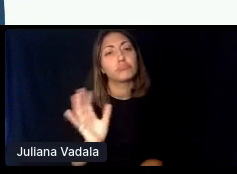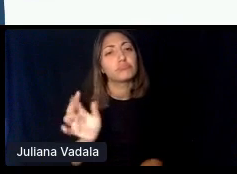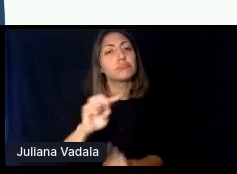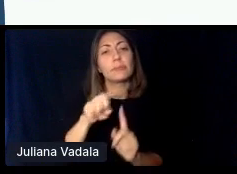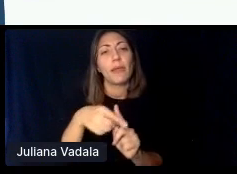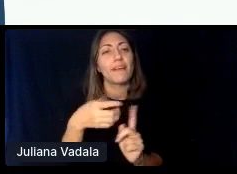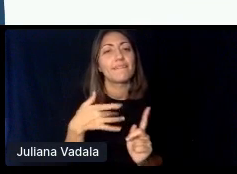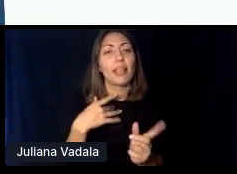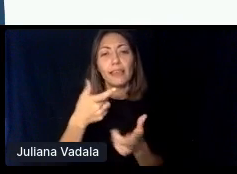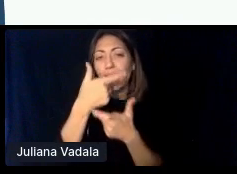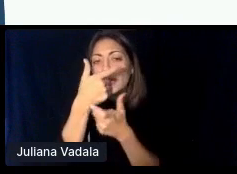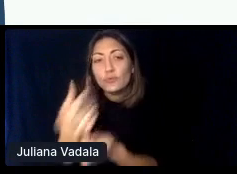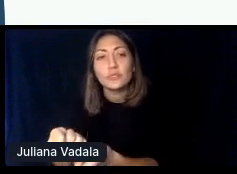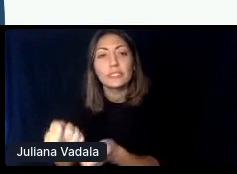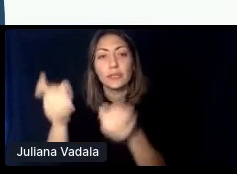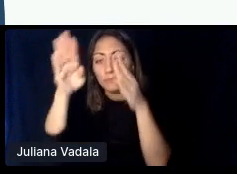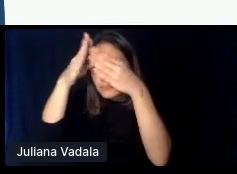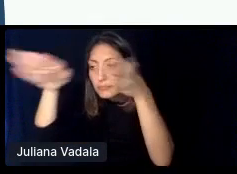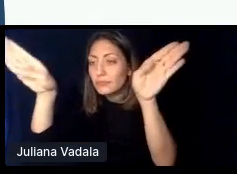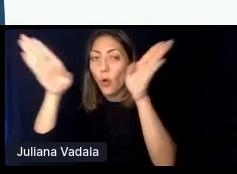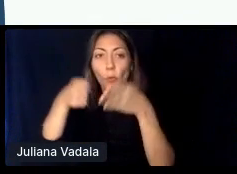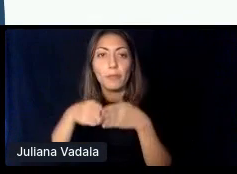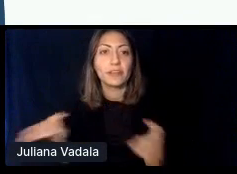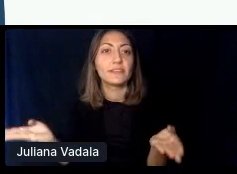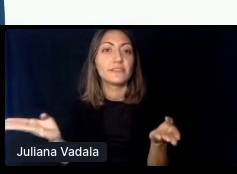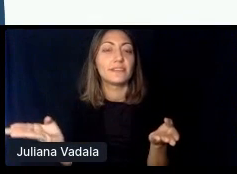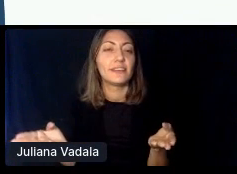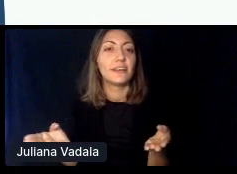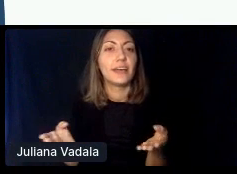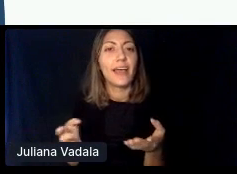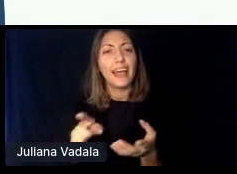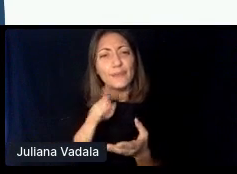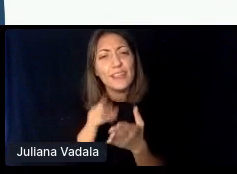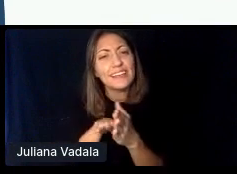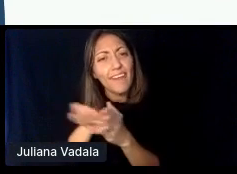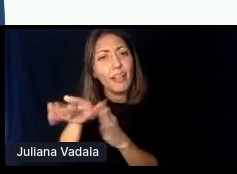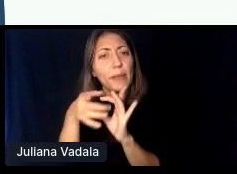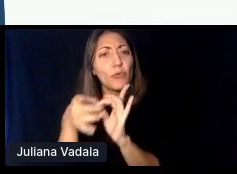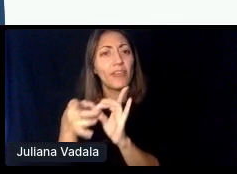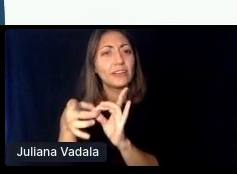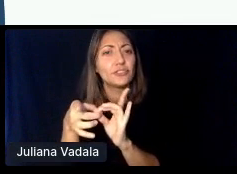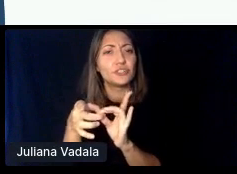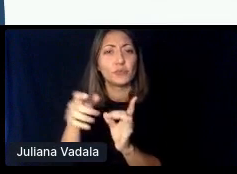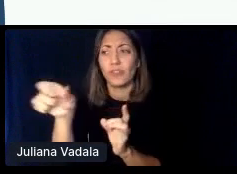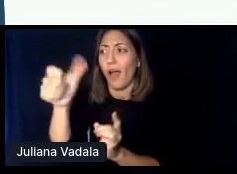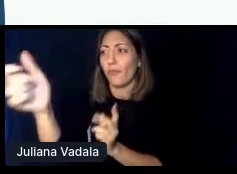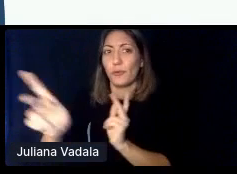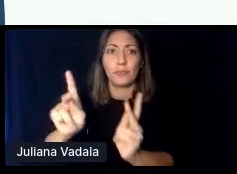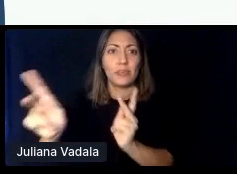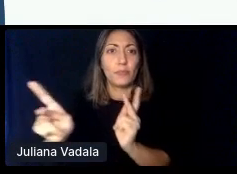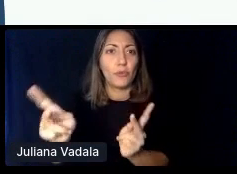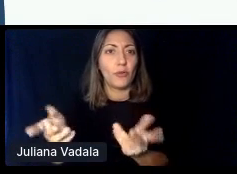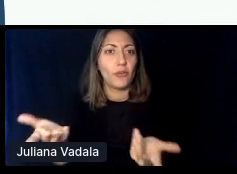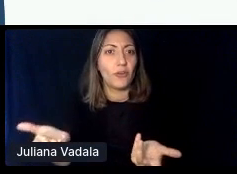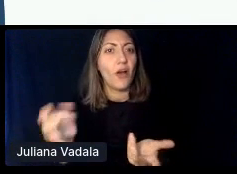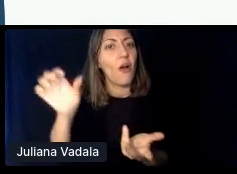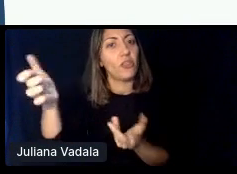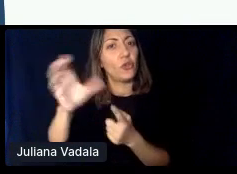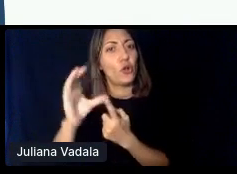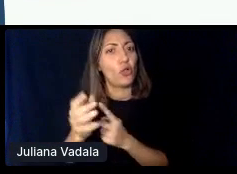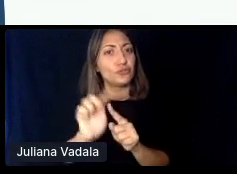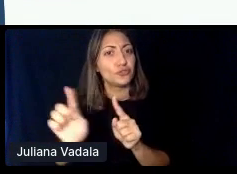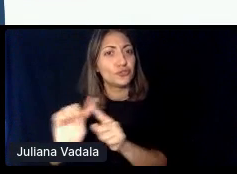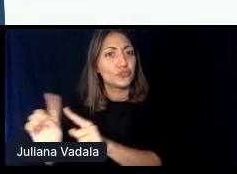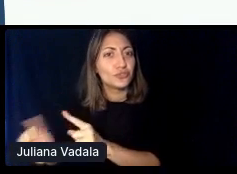listening to what people say and believing them and really building those relationships. Next is to widen